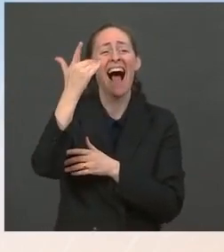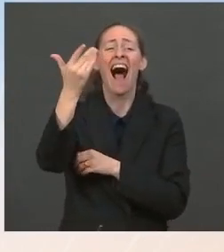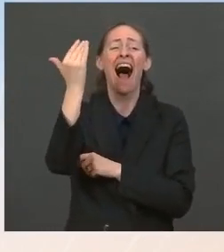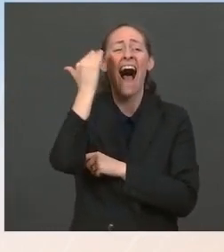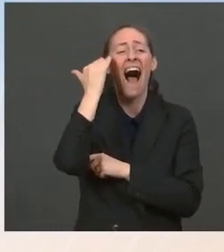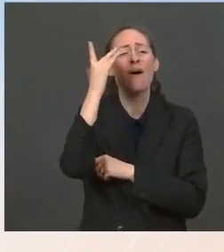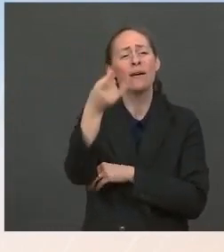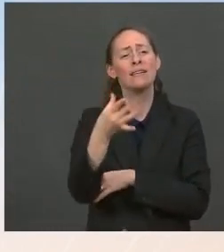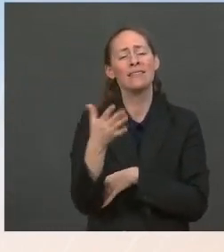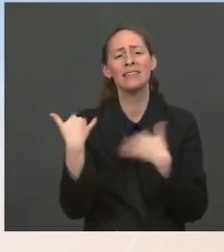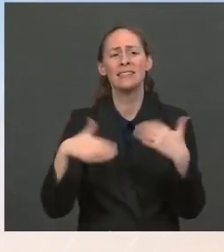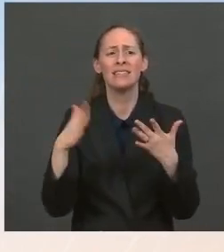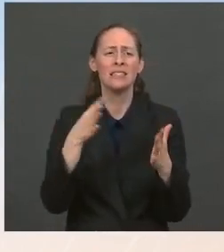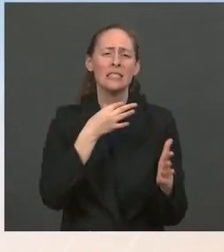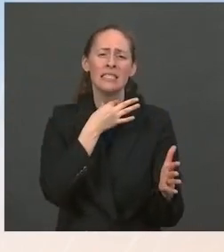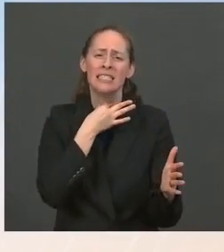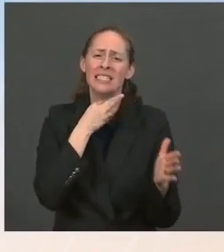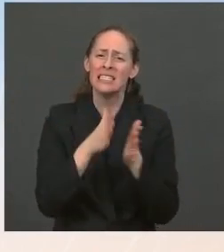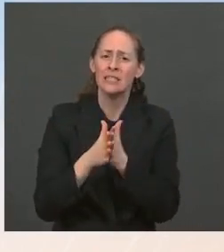so into it.